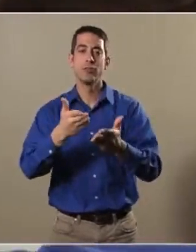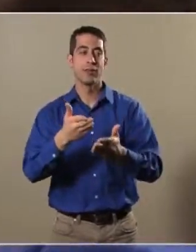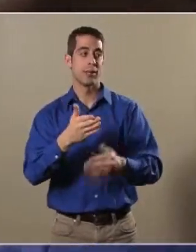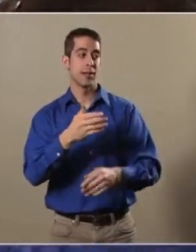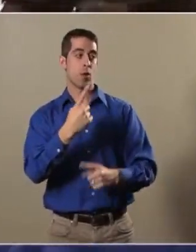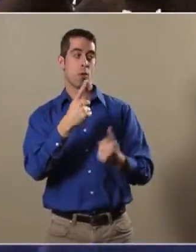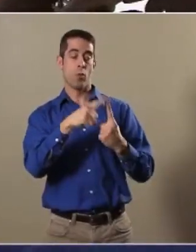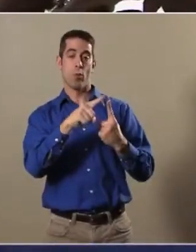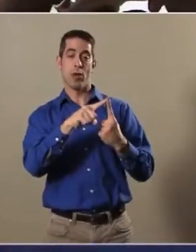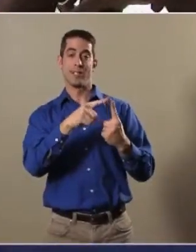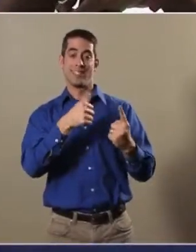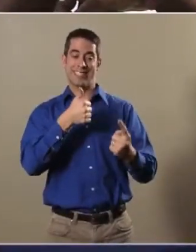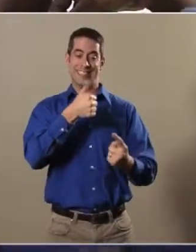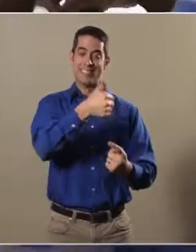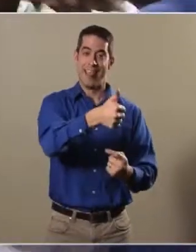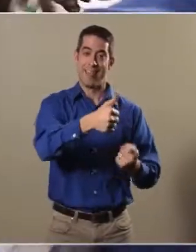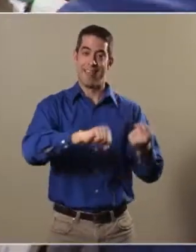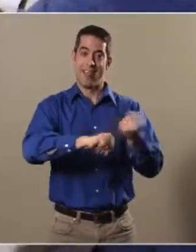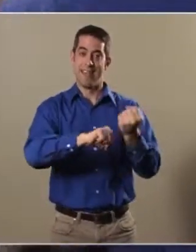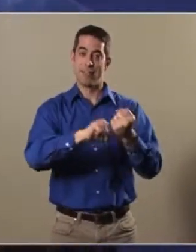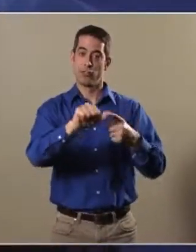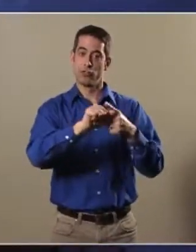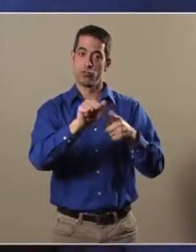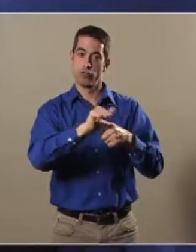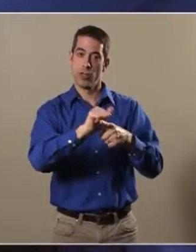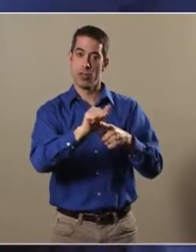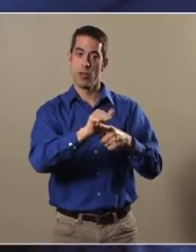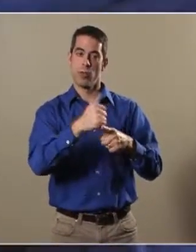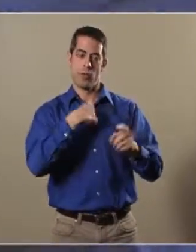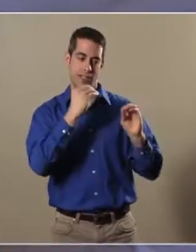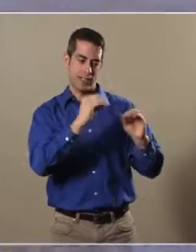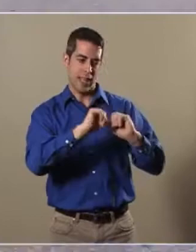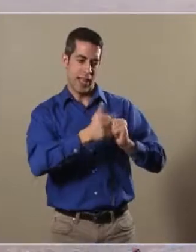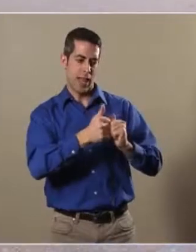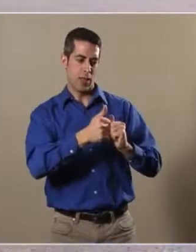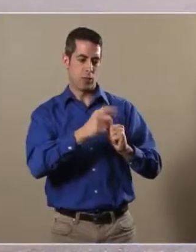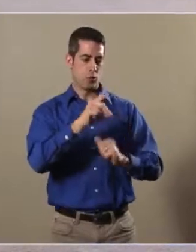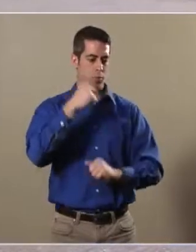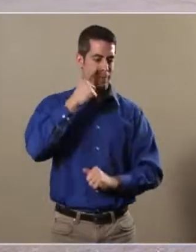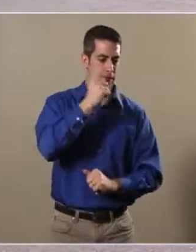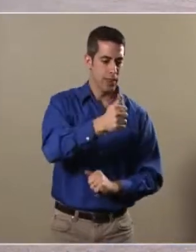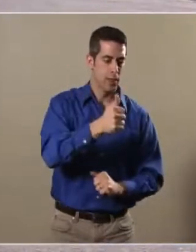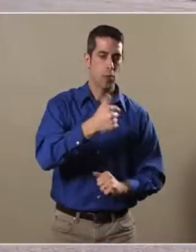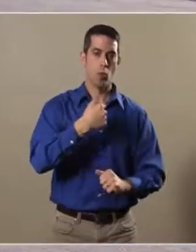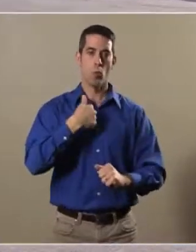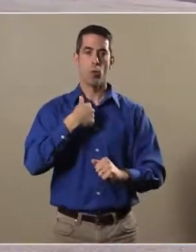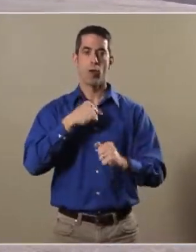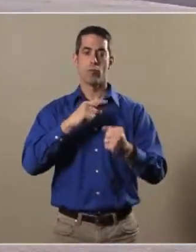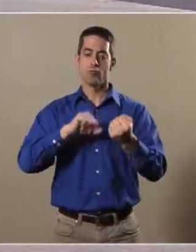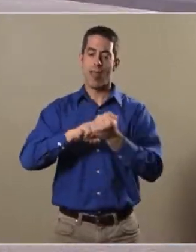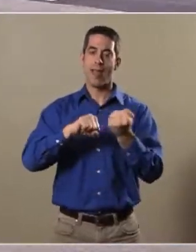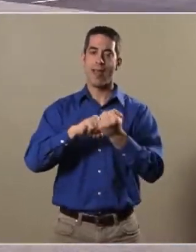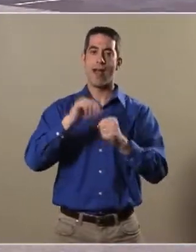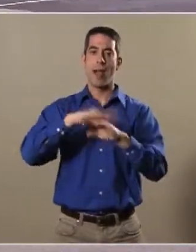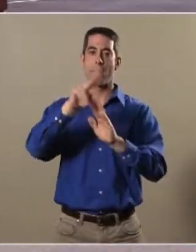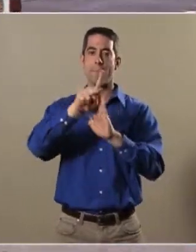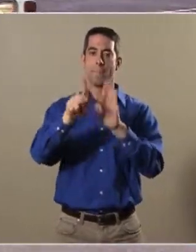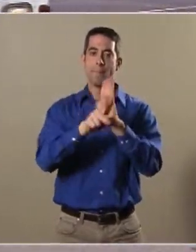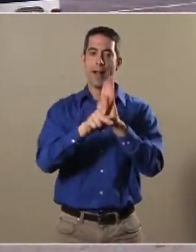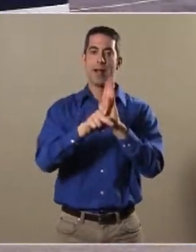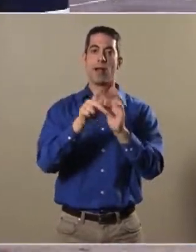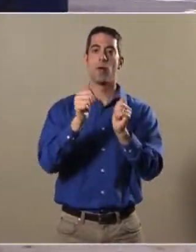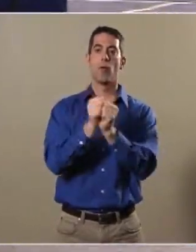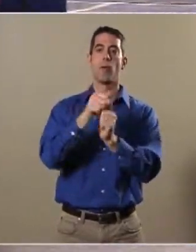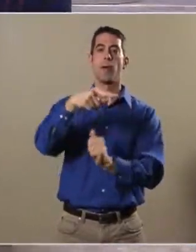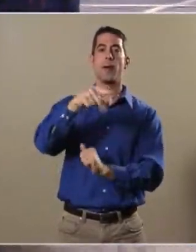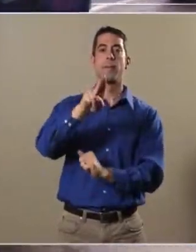training, we work one-on-one, teaching people to act on their own behalf. We're advocates at the policymaking level as well, working with the